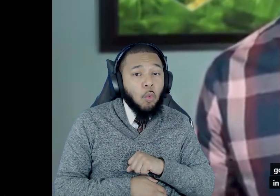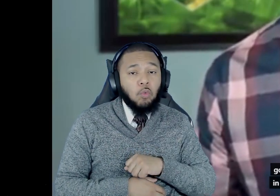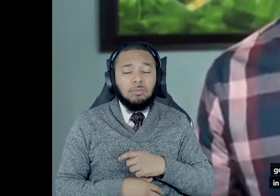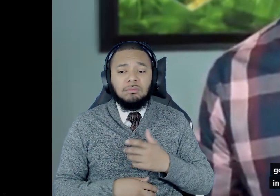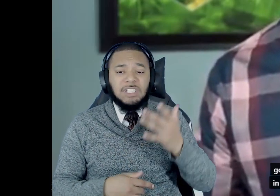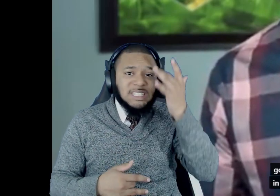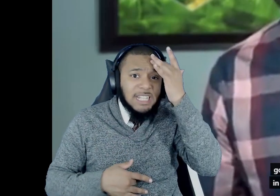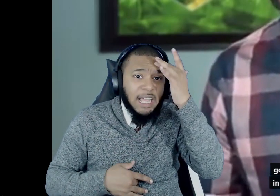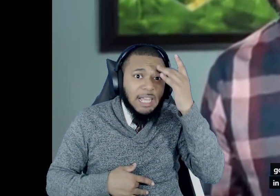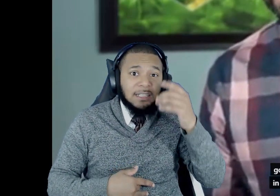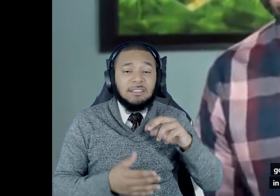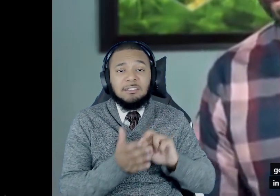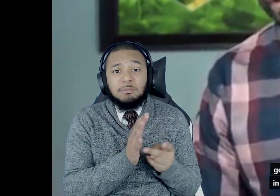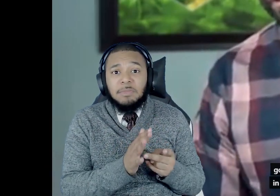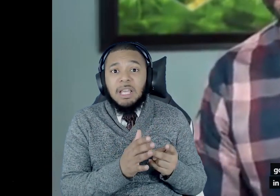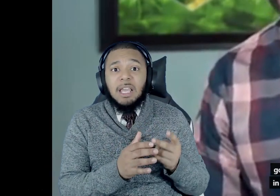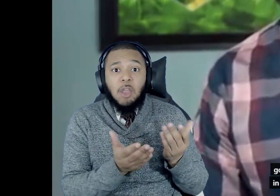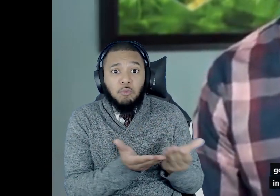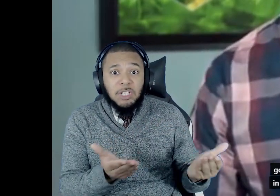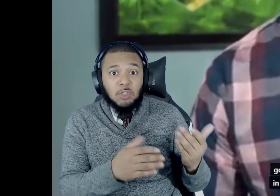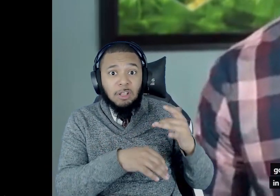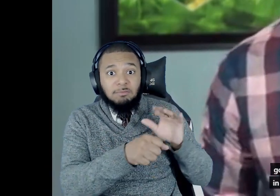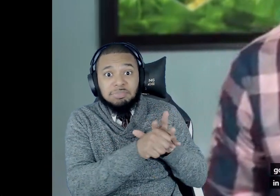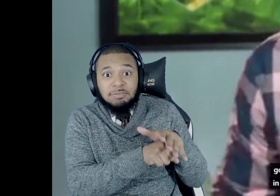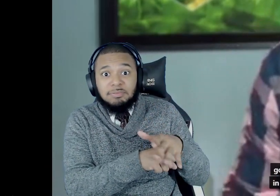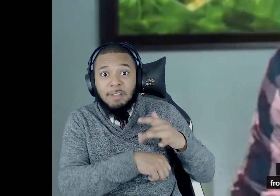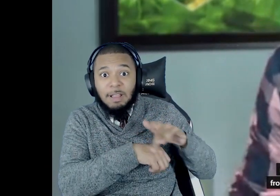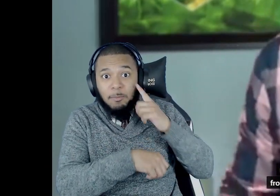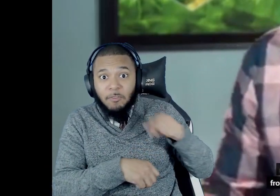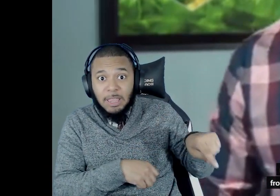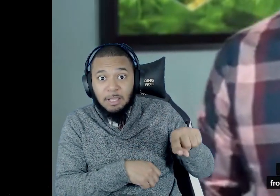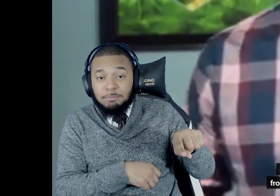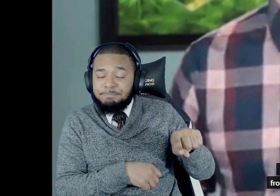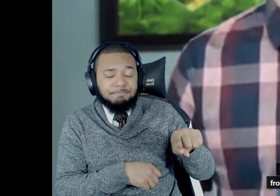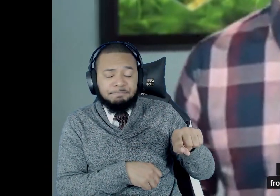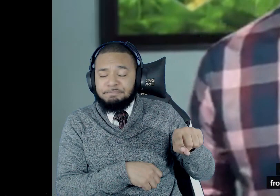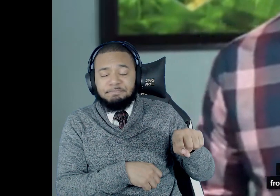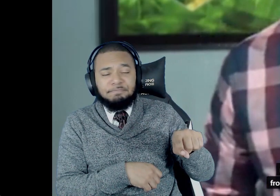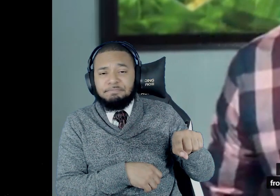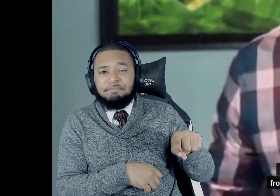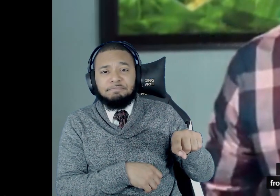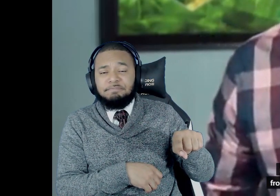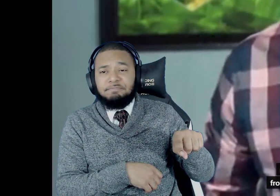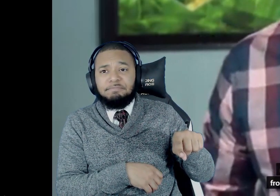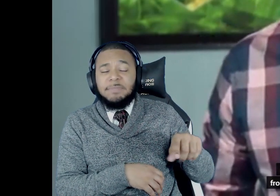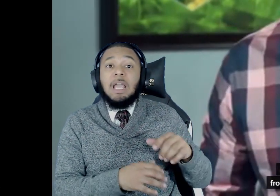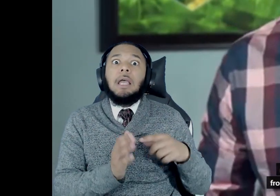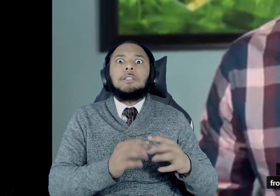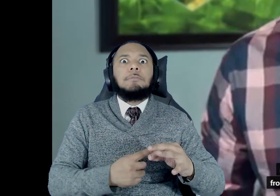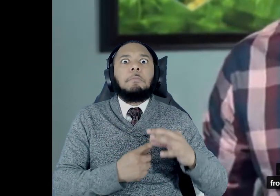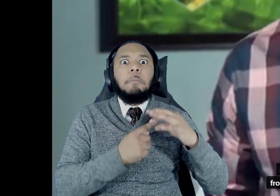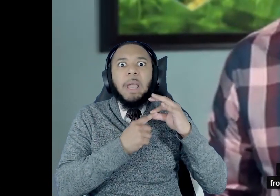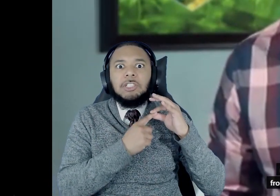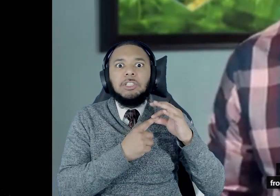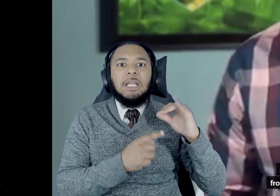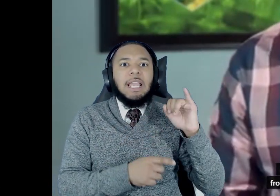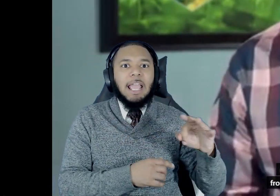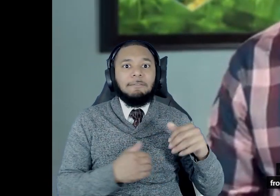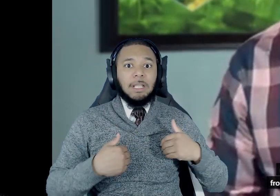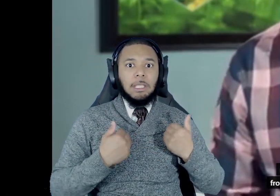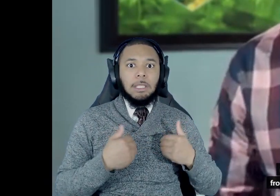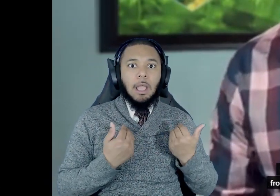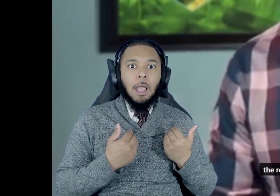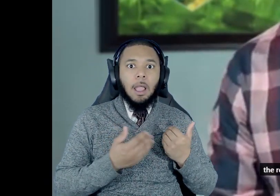going to be as plentiful. So especially in populations where the young are not receiving a lot of assistance from the older members, okay,